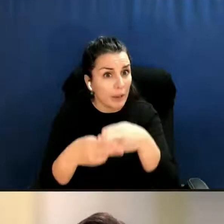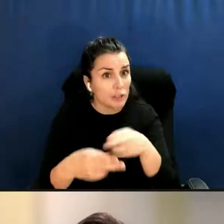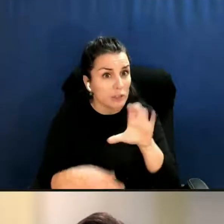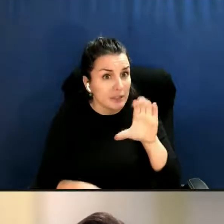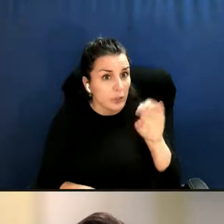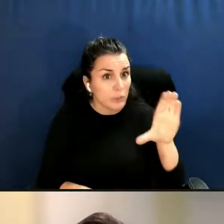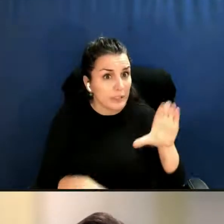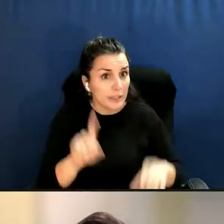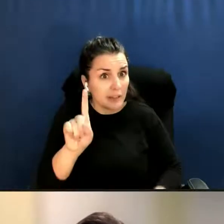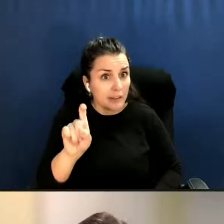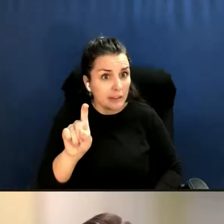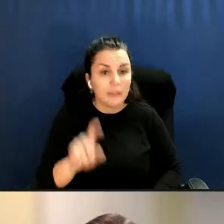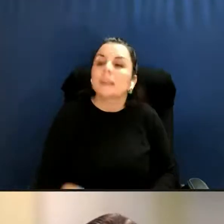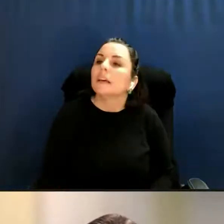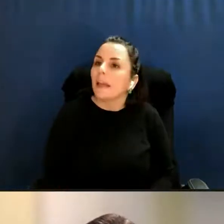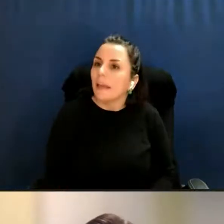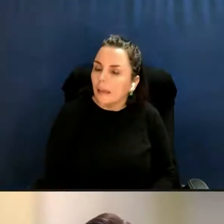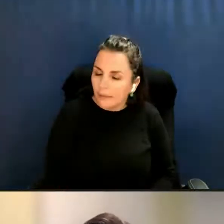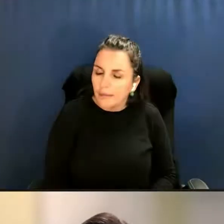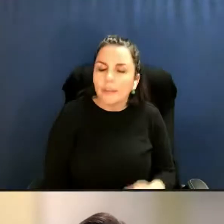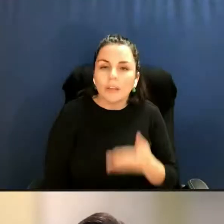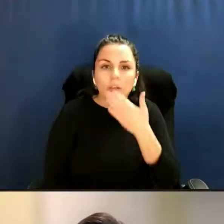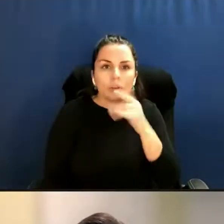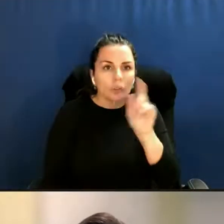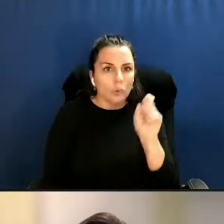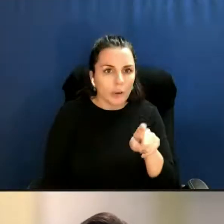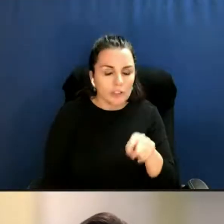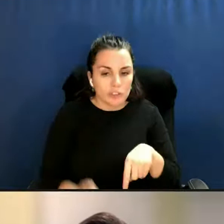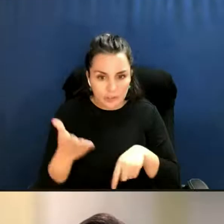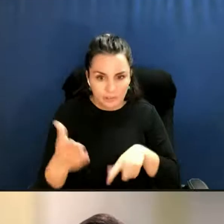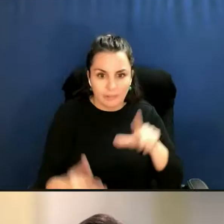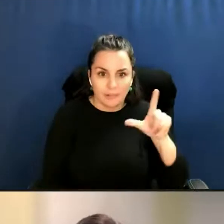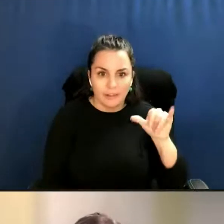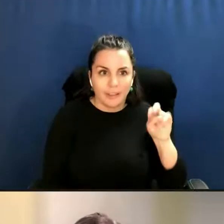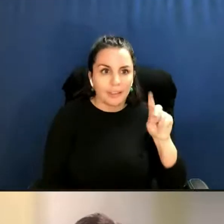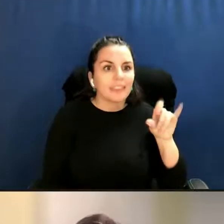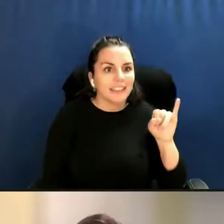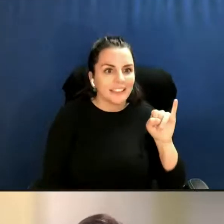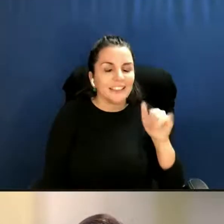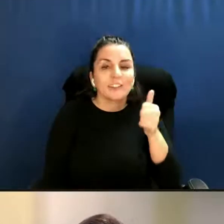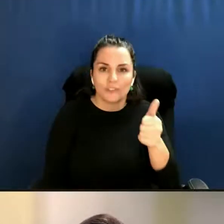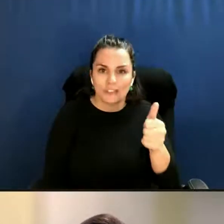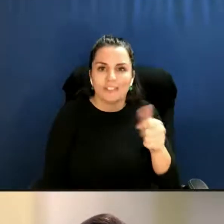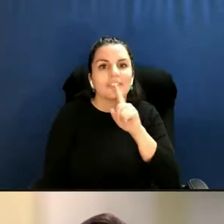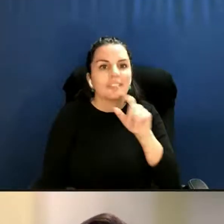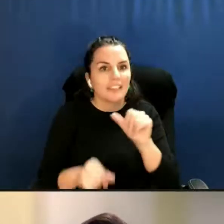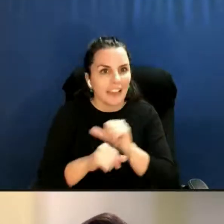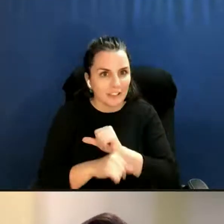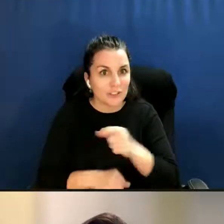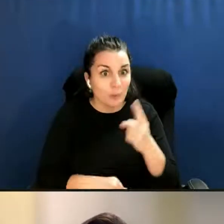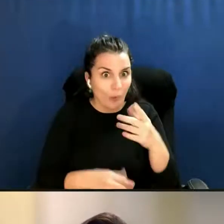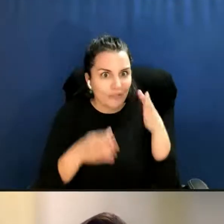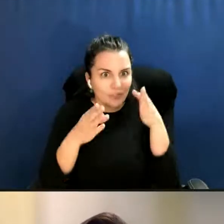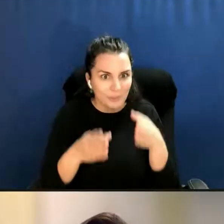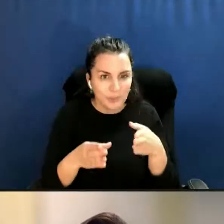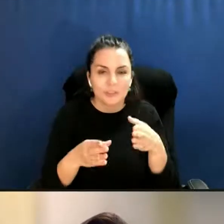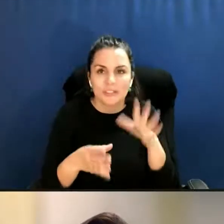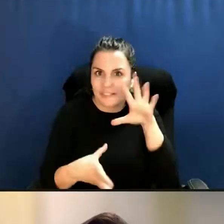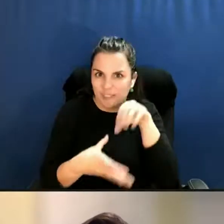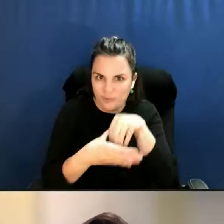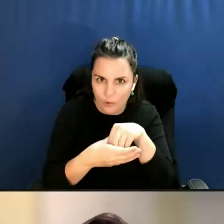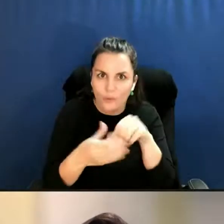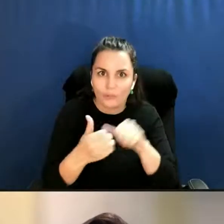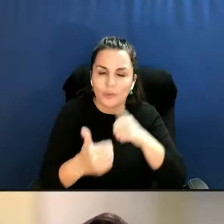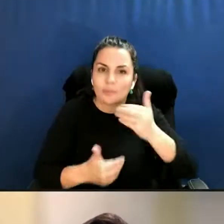Yeah, that's a good question, and I don't know if Lindy, since Lindy is actually one of the people who actually